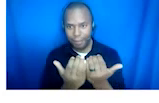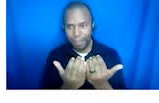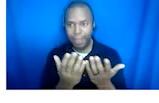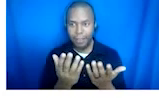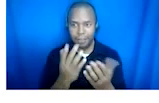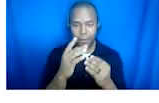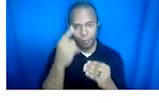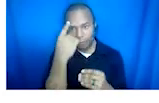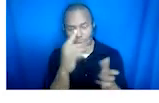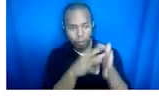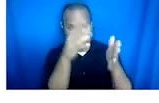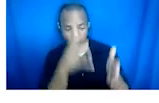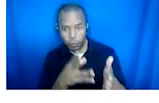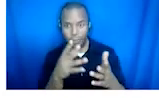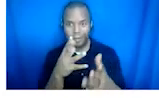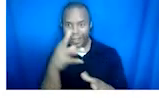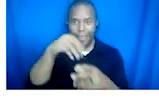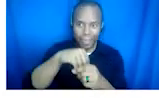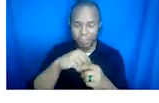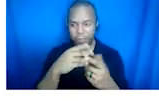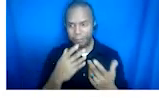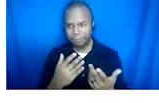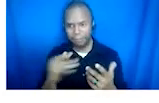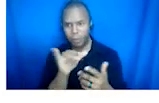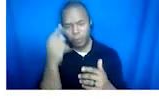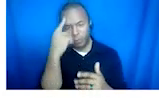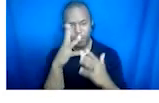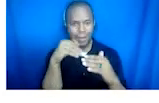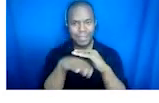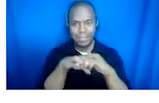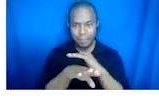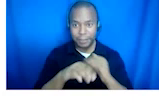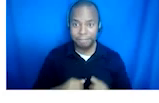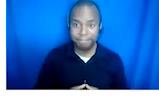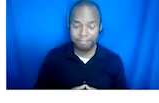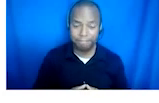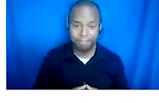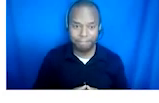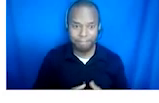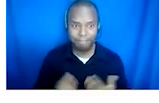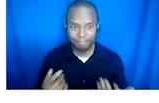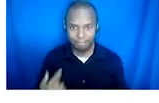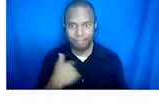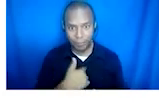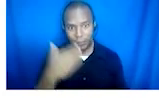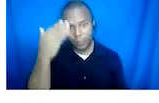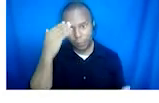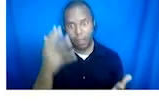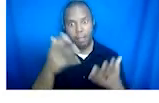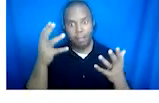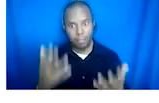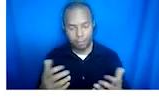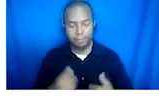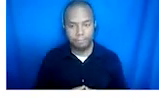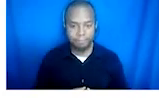interaction and different assessments, and of course, accessibility. We know that that's a really heavy piece.